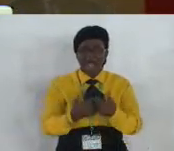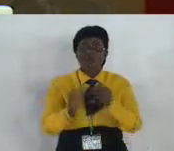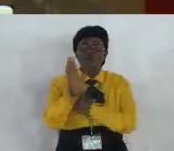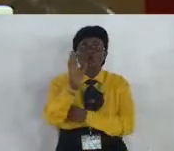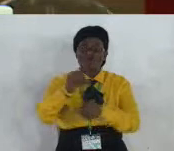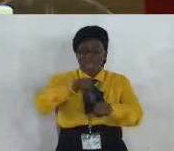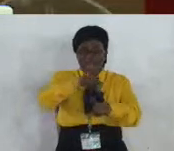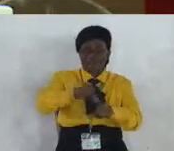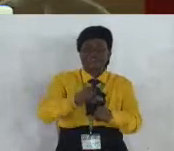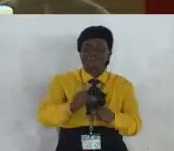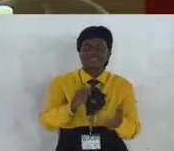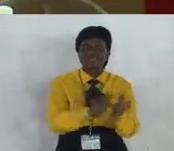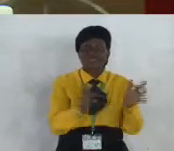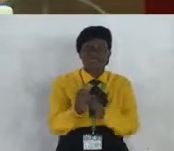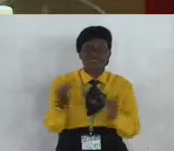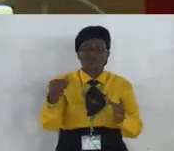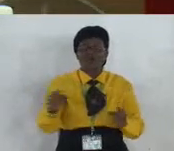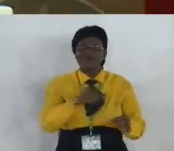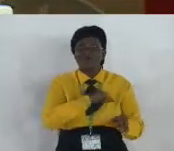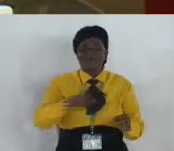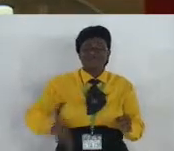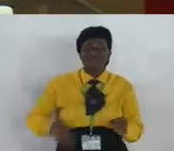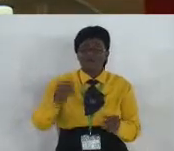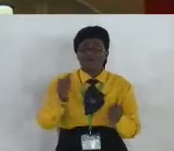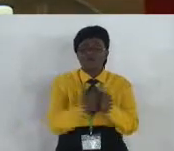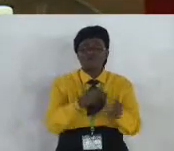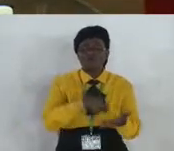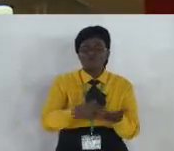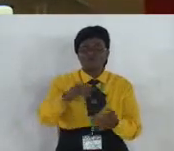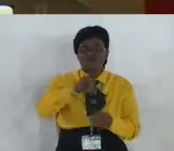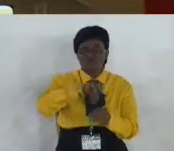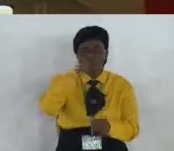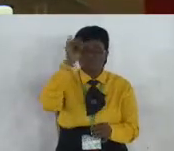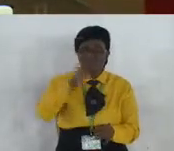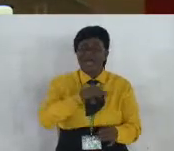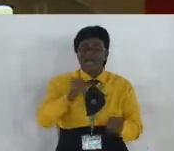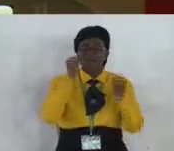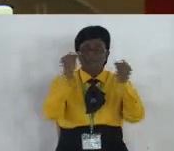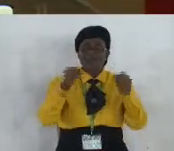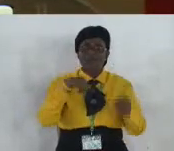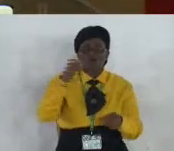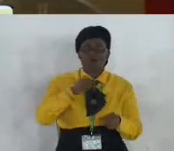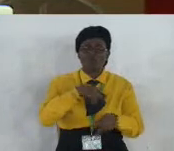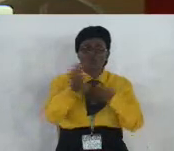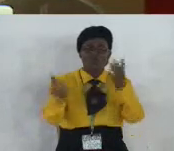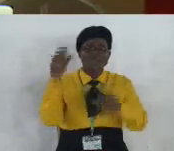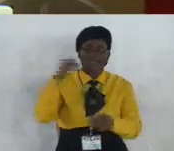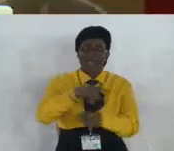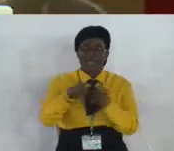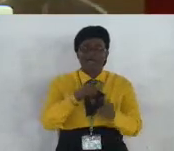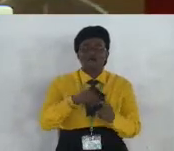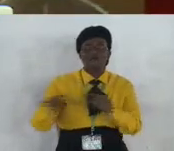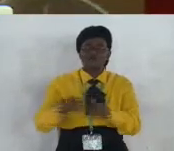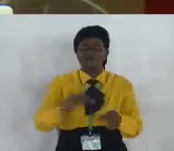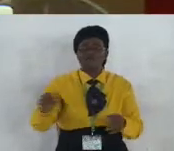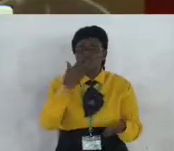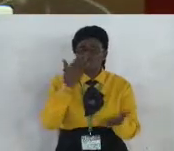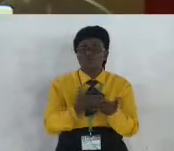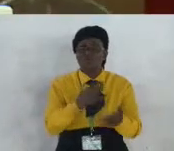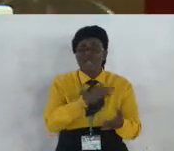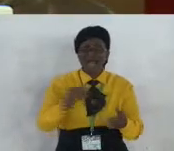anointed Jesus of Nazareth with the Holy Ghost and with power, who went about doing good